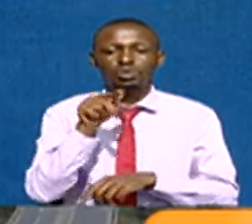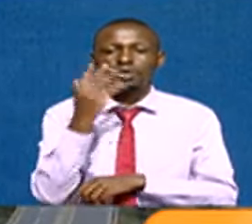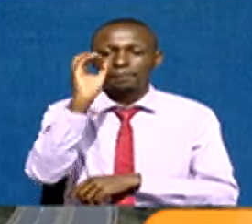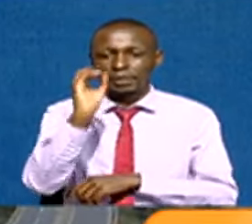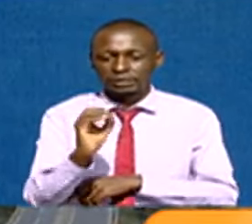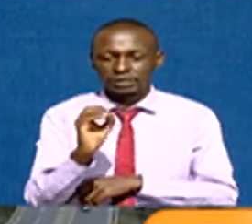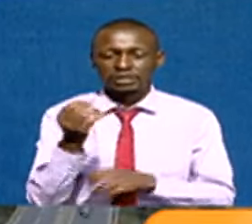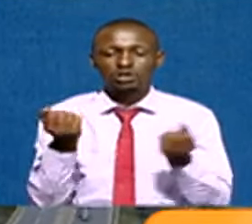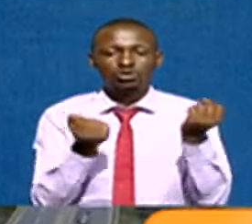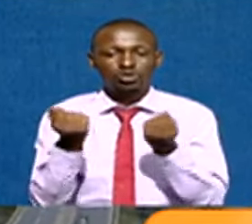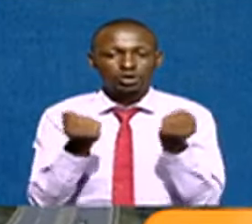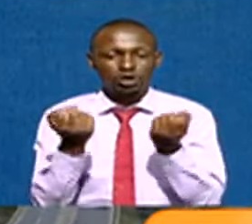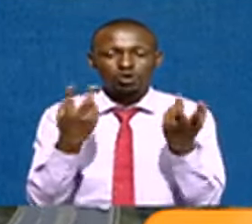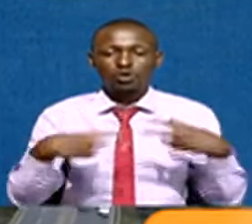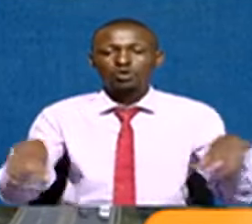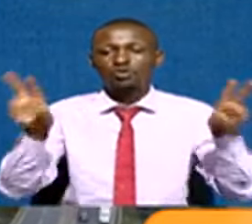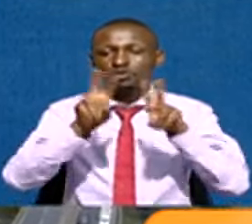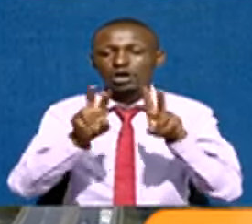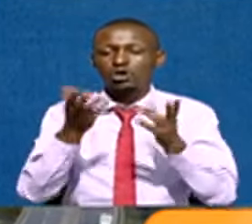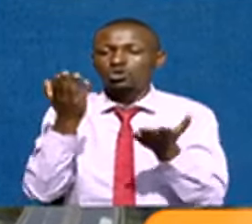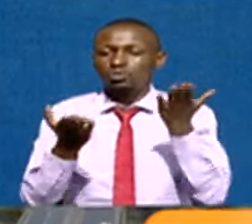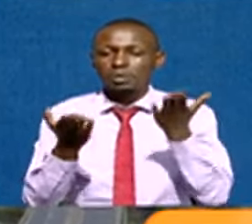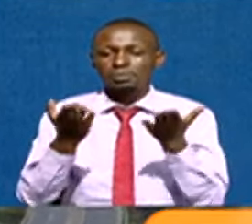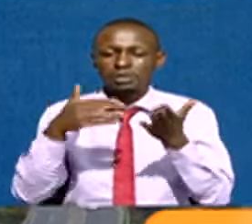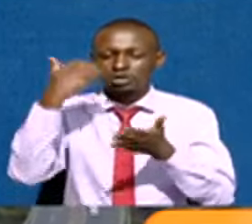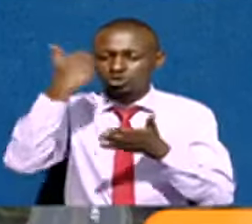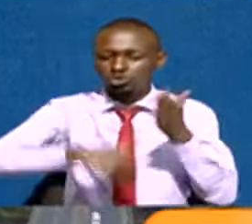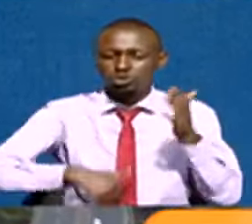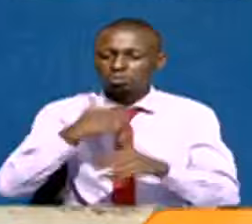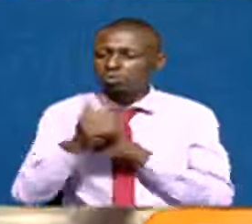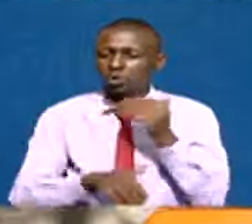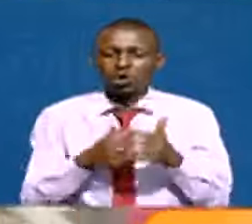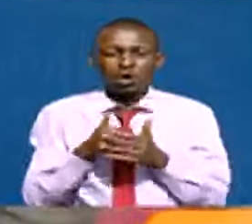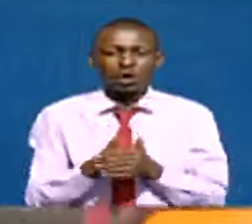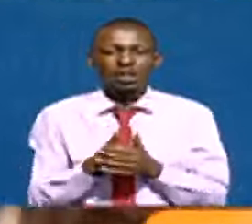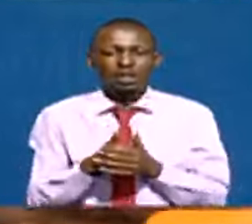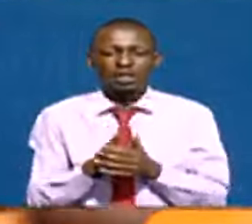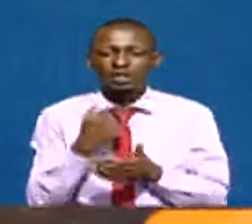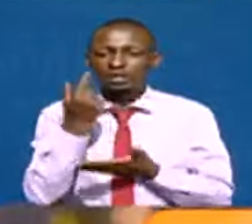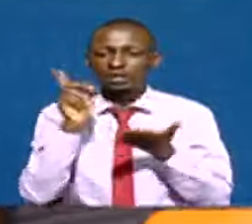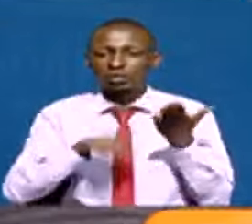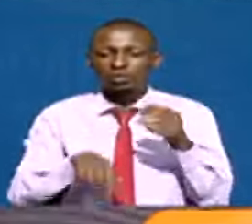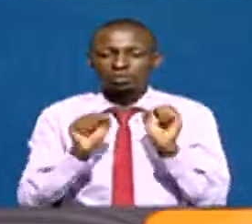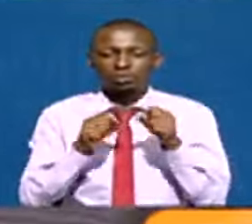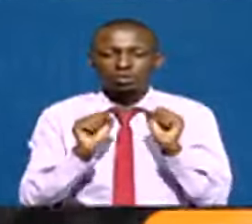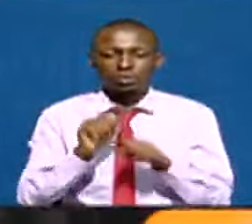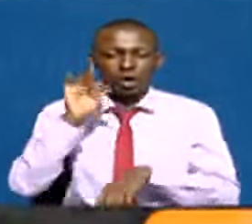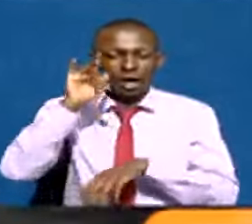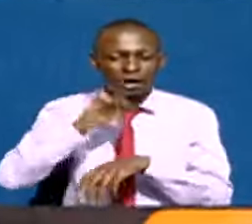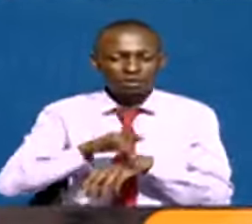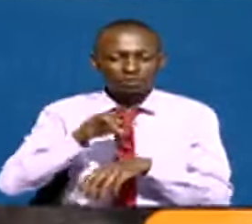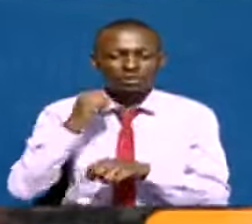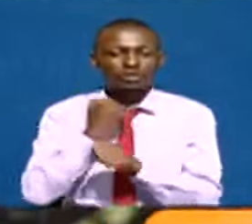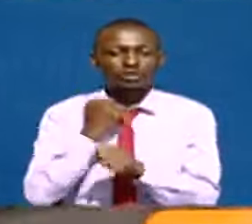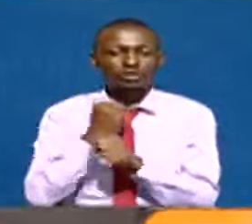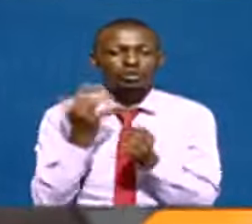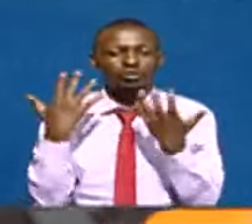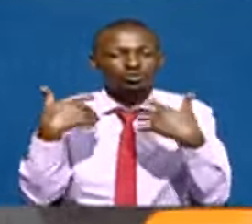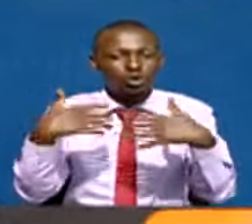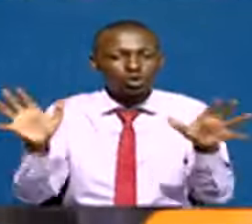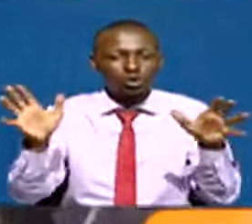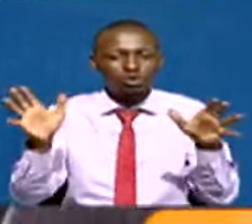of the motor vehicle value or even scrap the provision altogether, insisting that it could result in job losses in the sector and doing